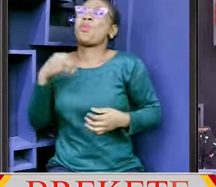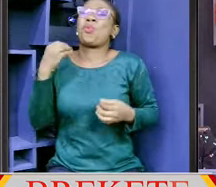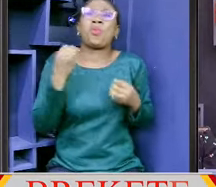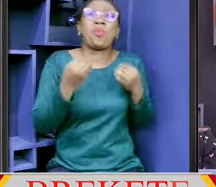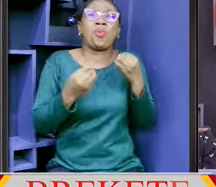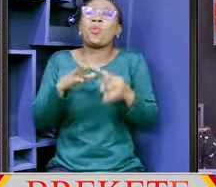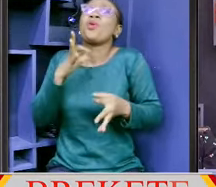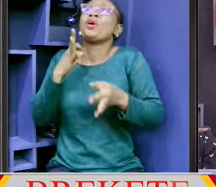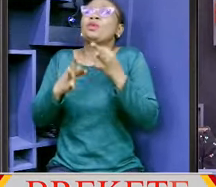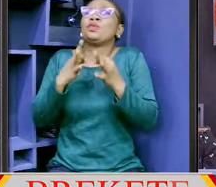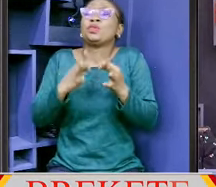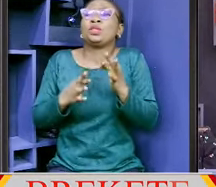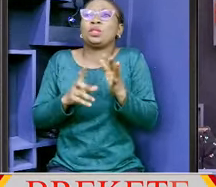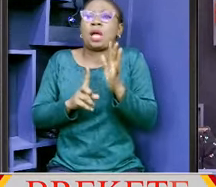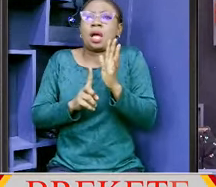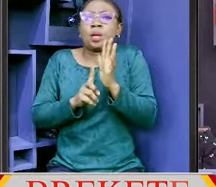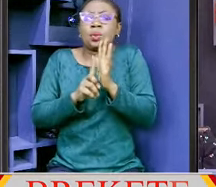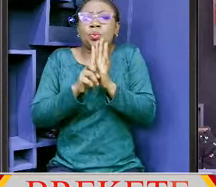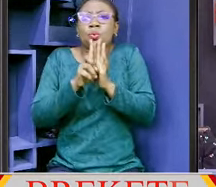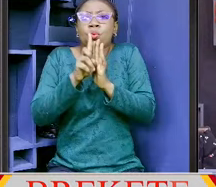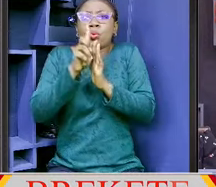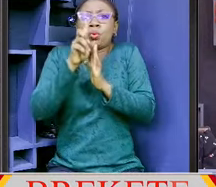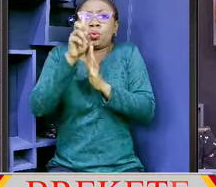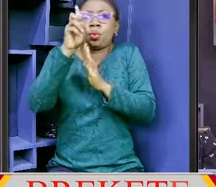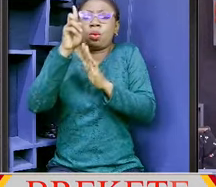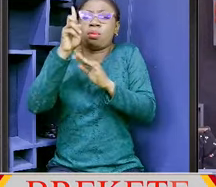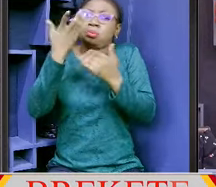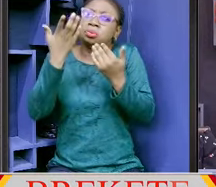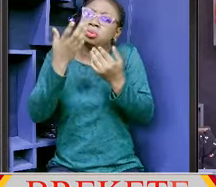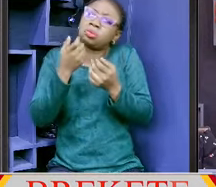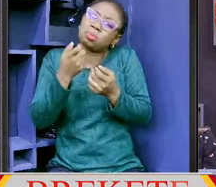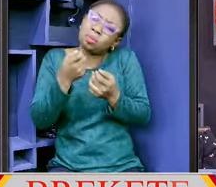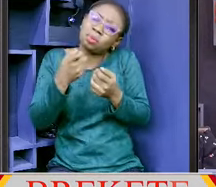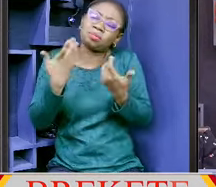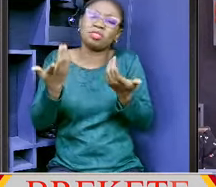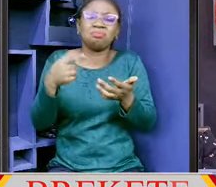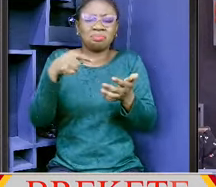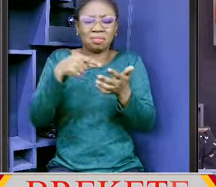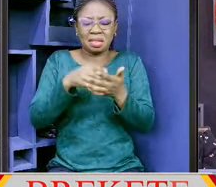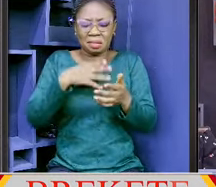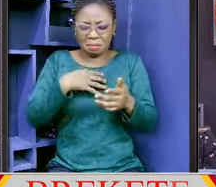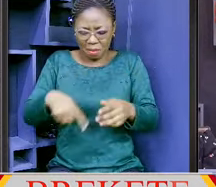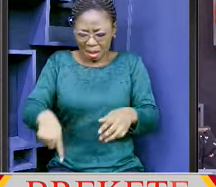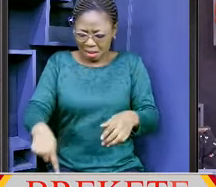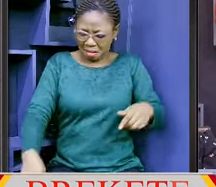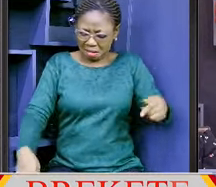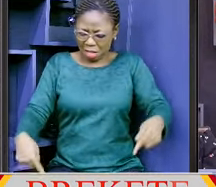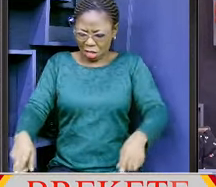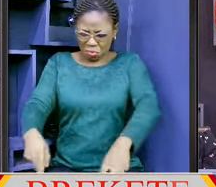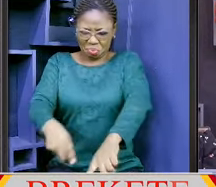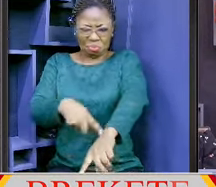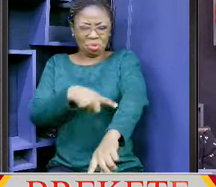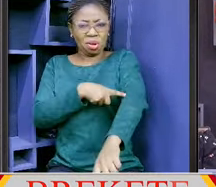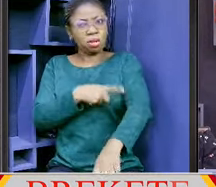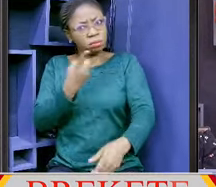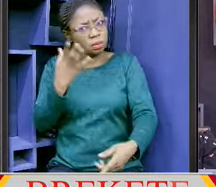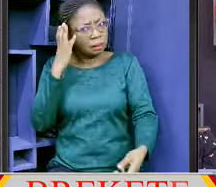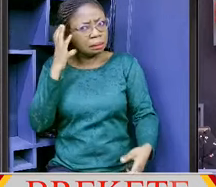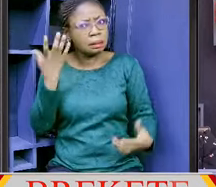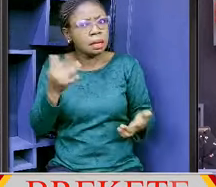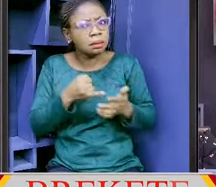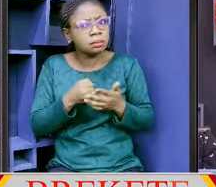Oh, it will say at all, pass more. Una never hear them. This my long, long legs too much. Una never hear